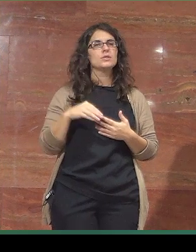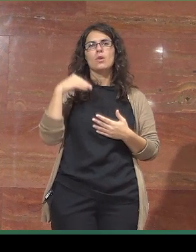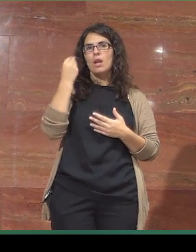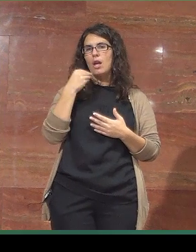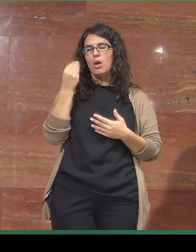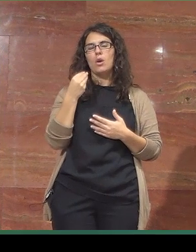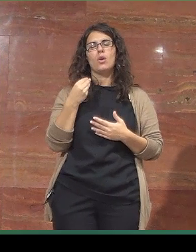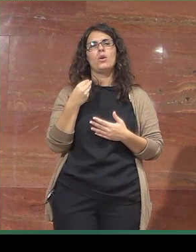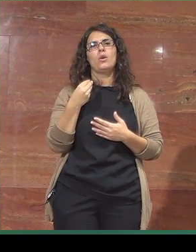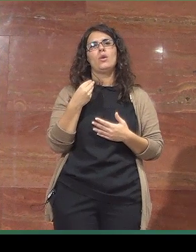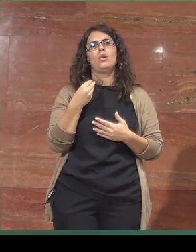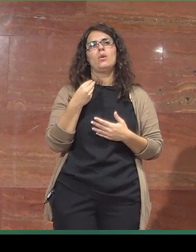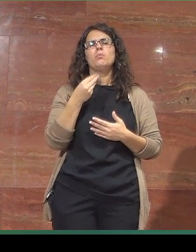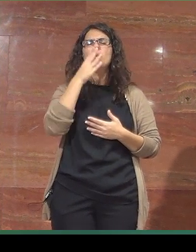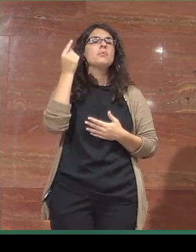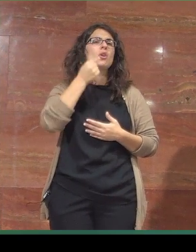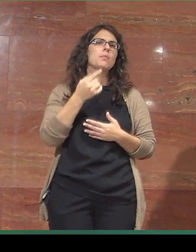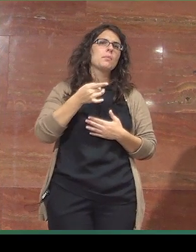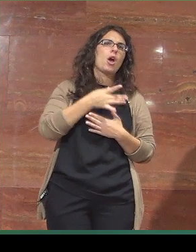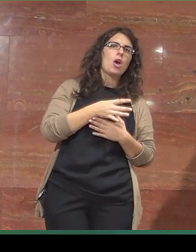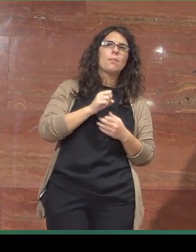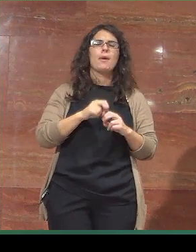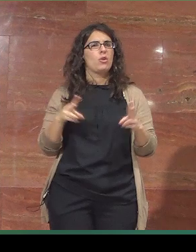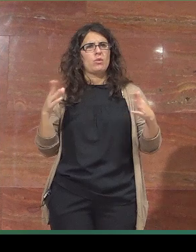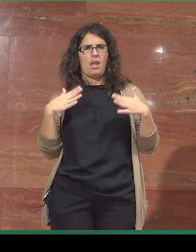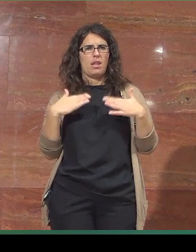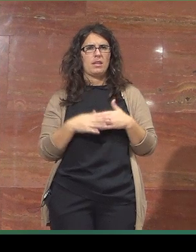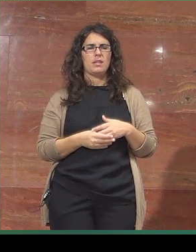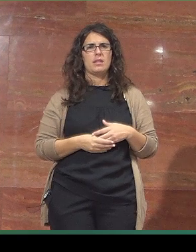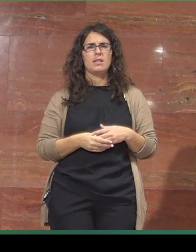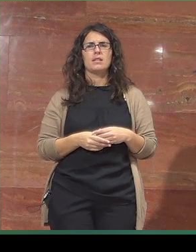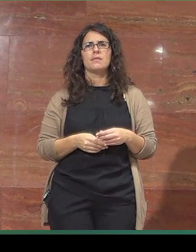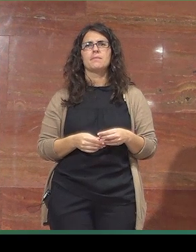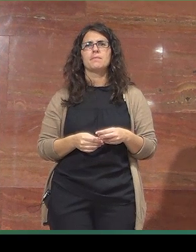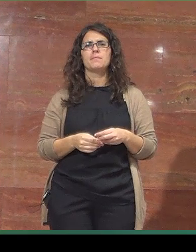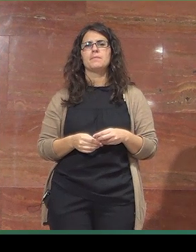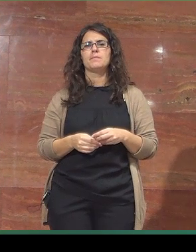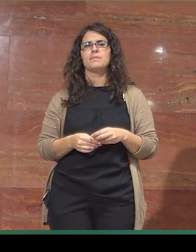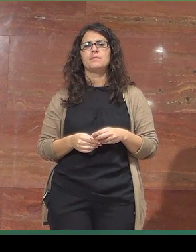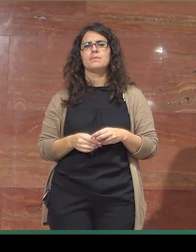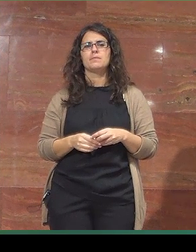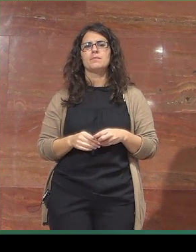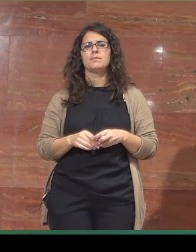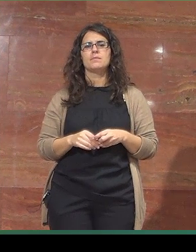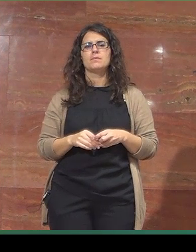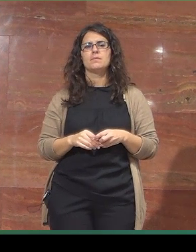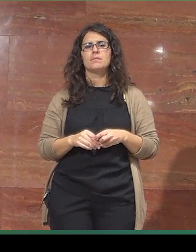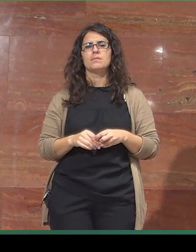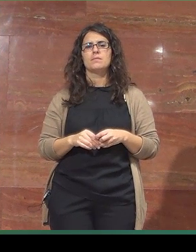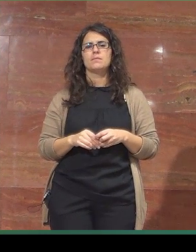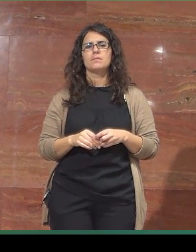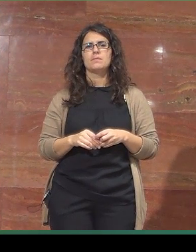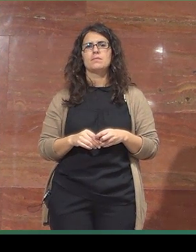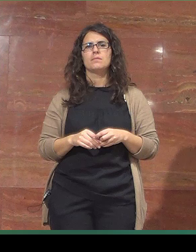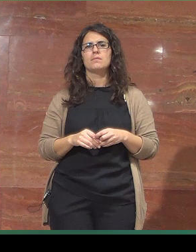think it's not because Otto Leicher make one time a very perfect work, that's the